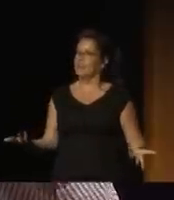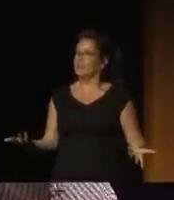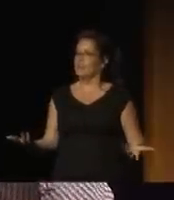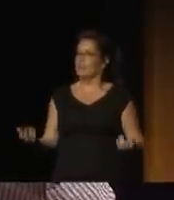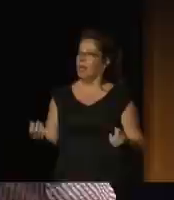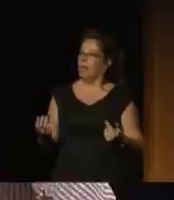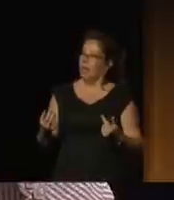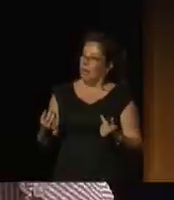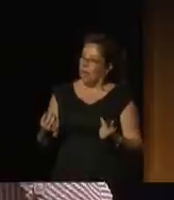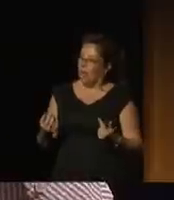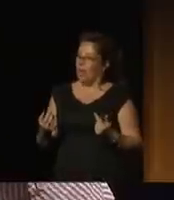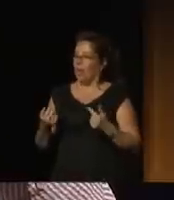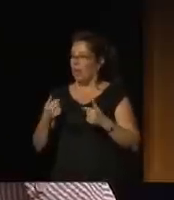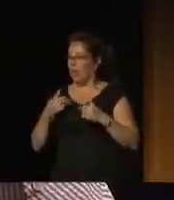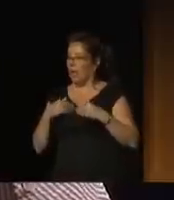not as flexible as you might imagine.